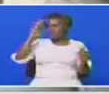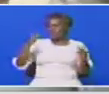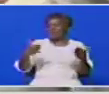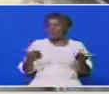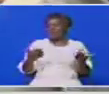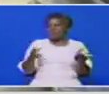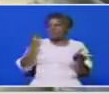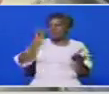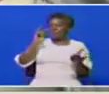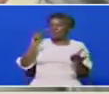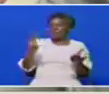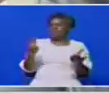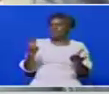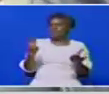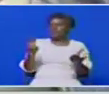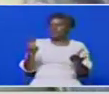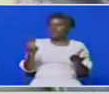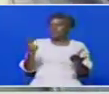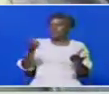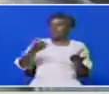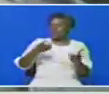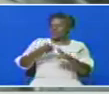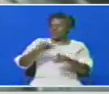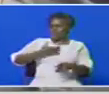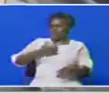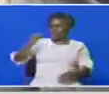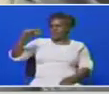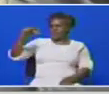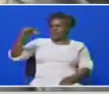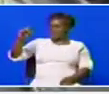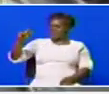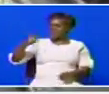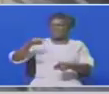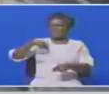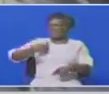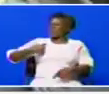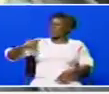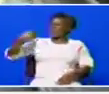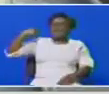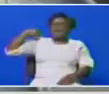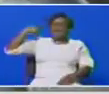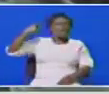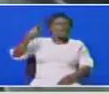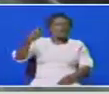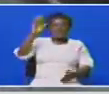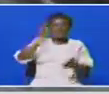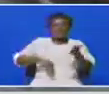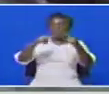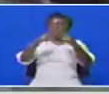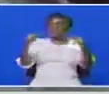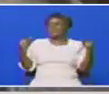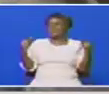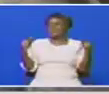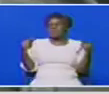figures that are given, in fact by our own agents, we are far, far ahead of even our competitors. So we are